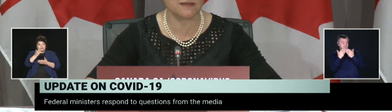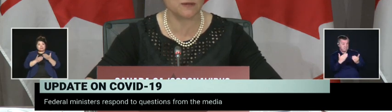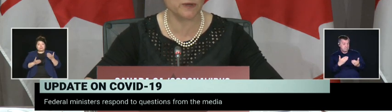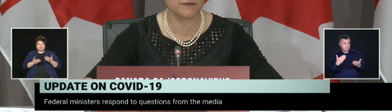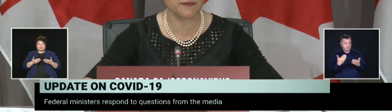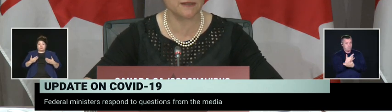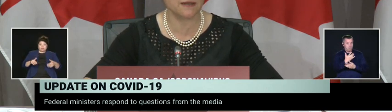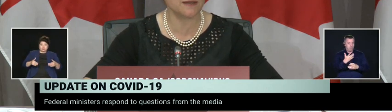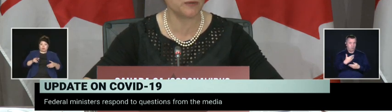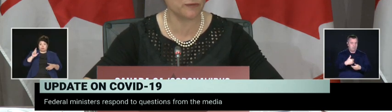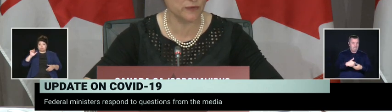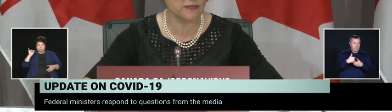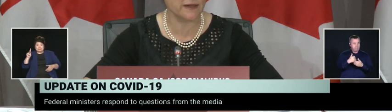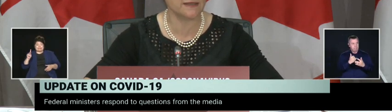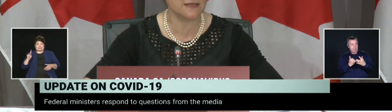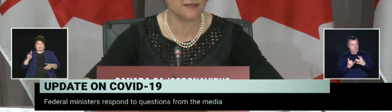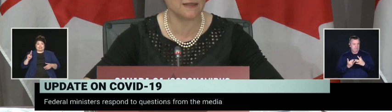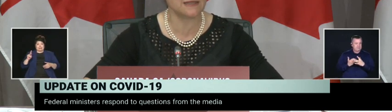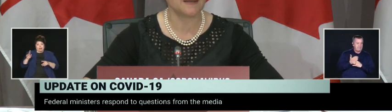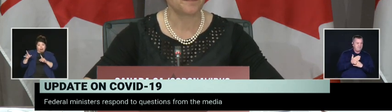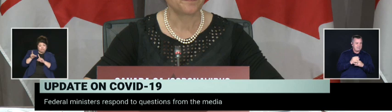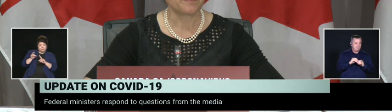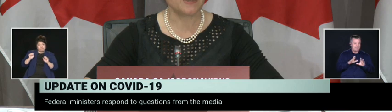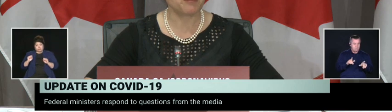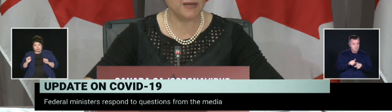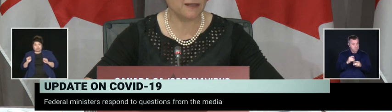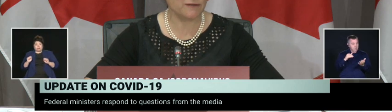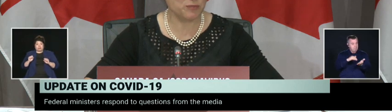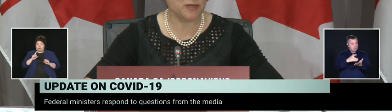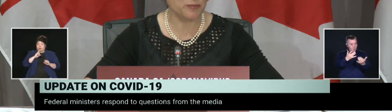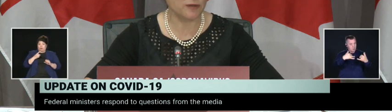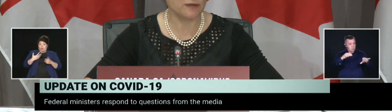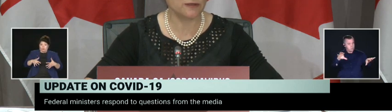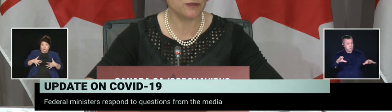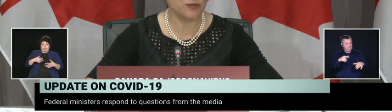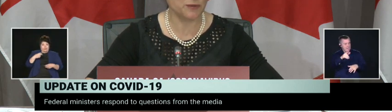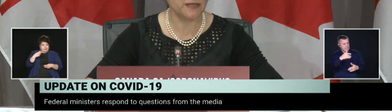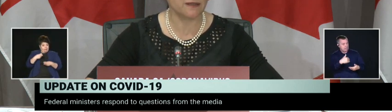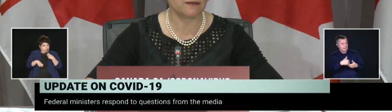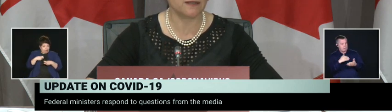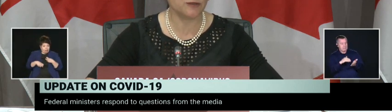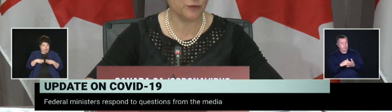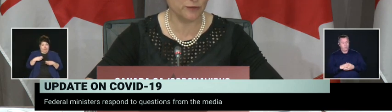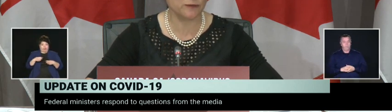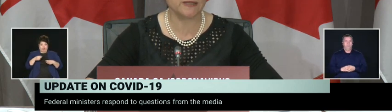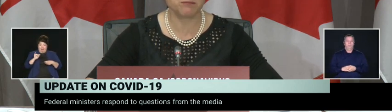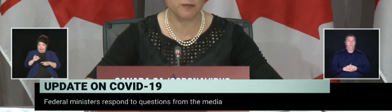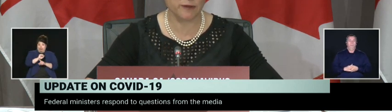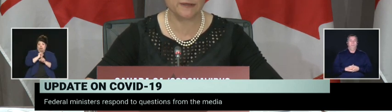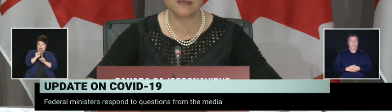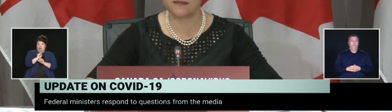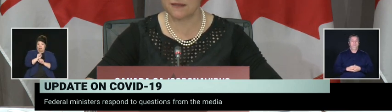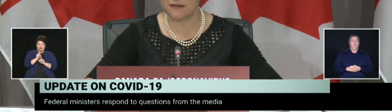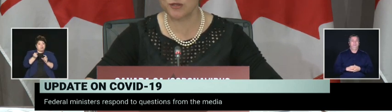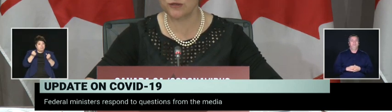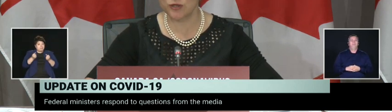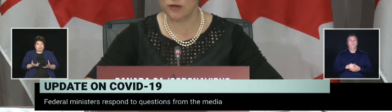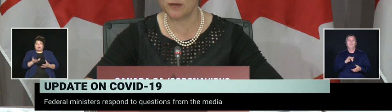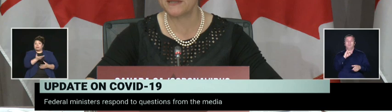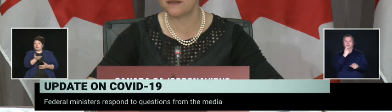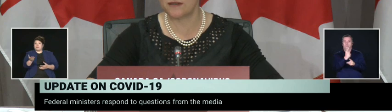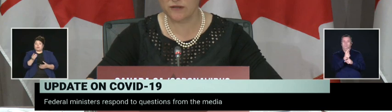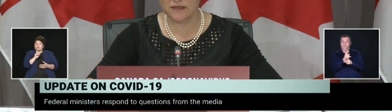say, Mackenzie, one of the things I think we've realized is many of the people doing the truly most